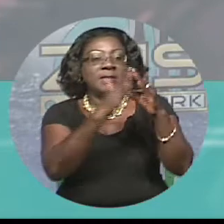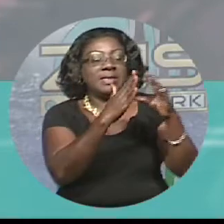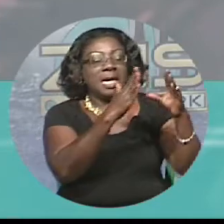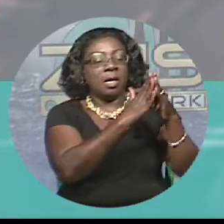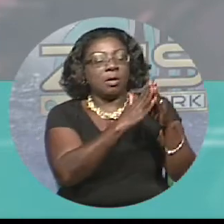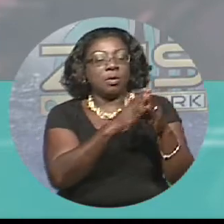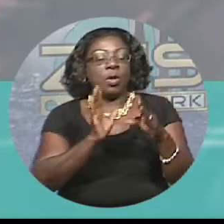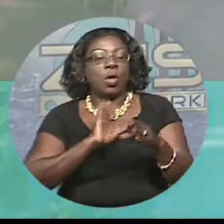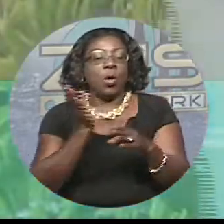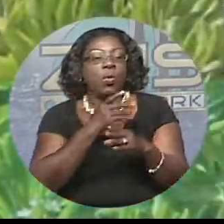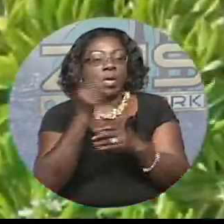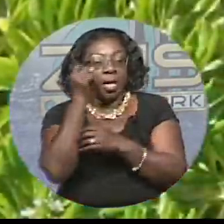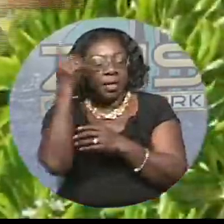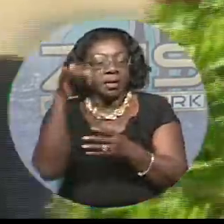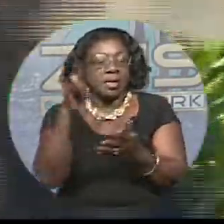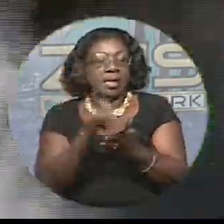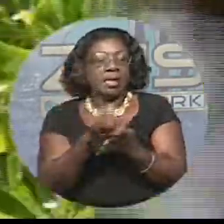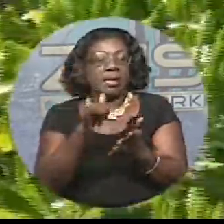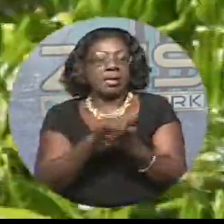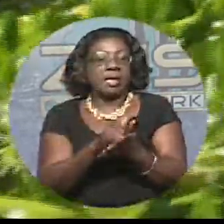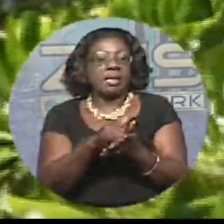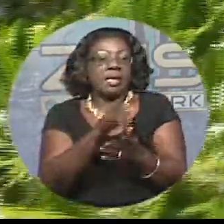that contract is approximately